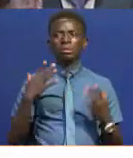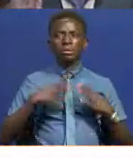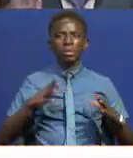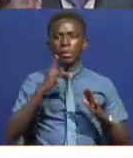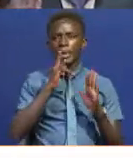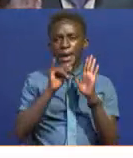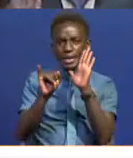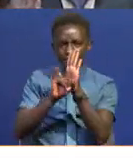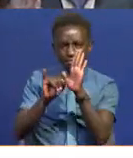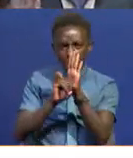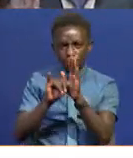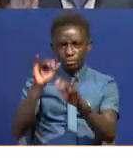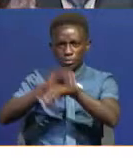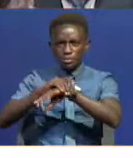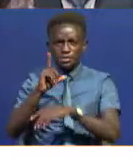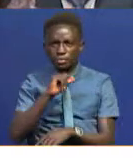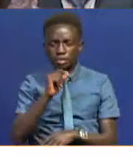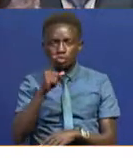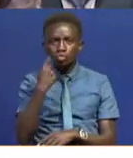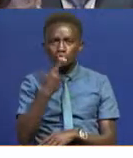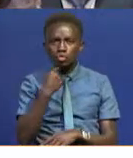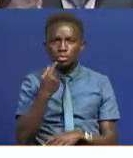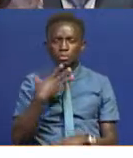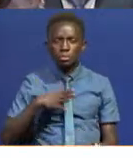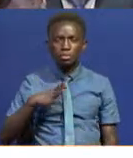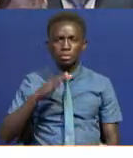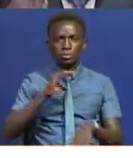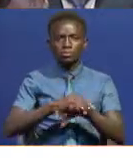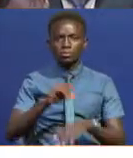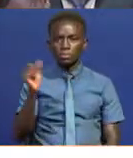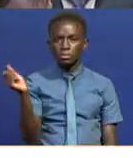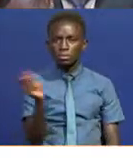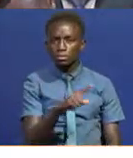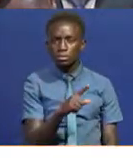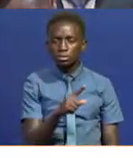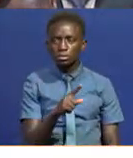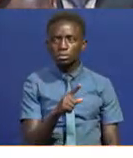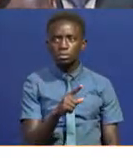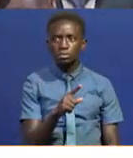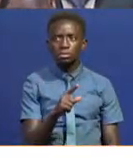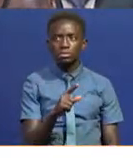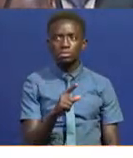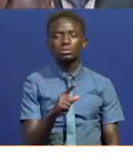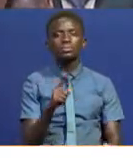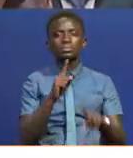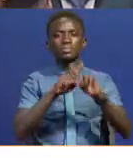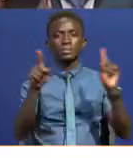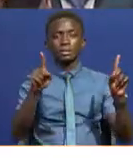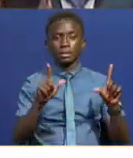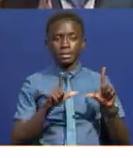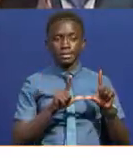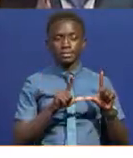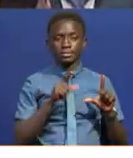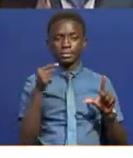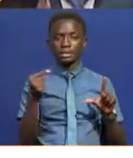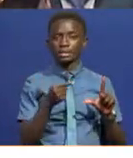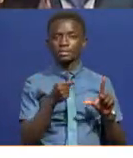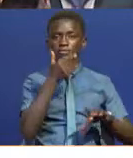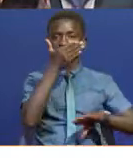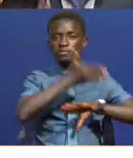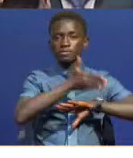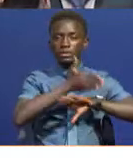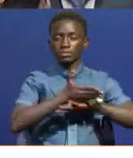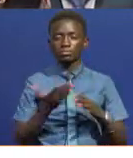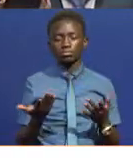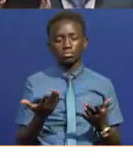been earning government wages and salaries with fake certificates, so that to